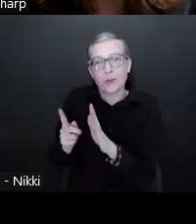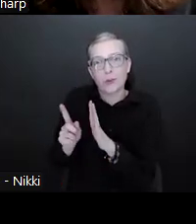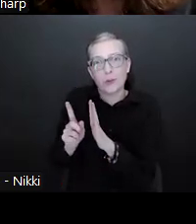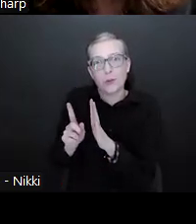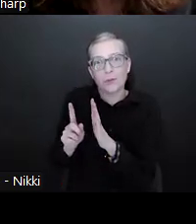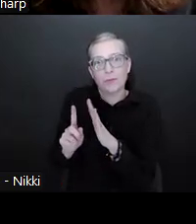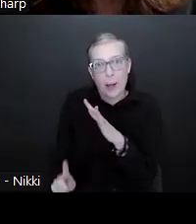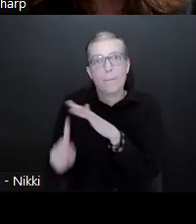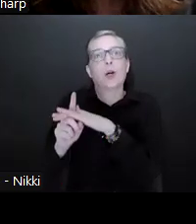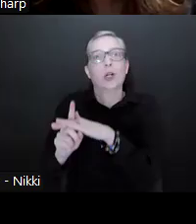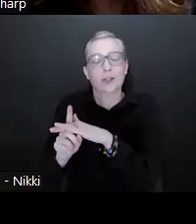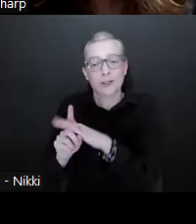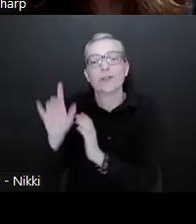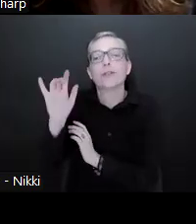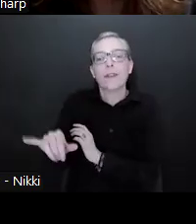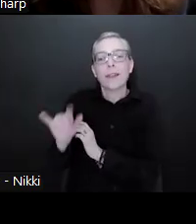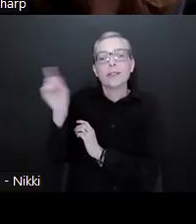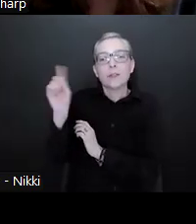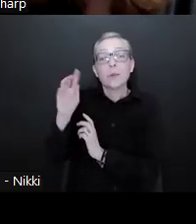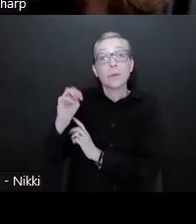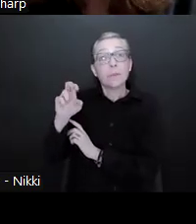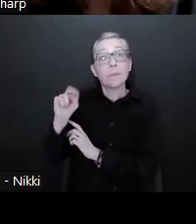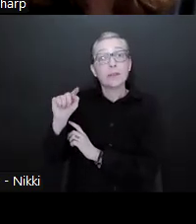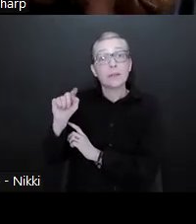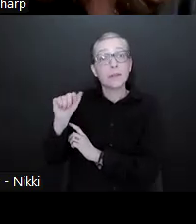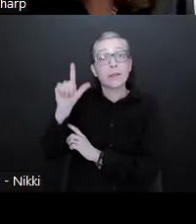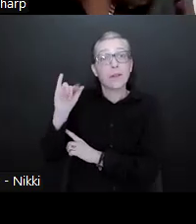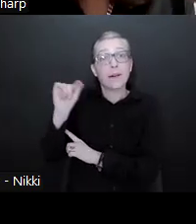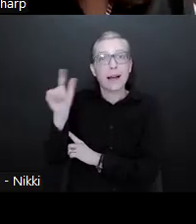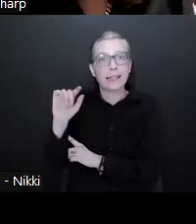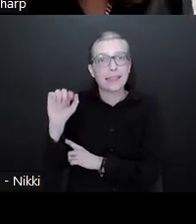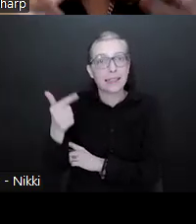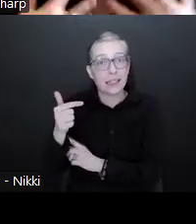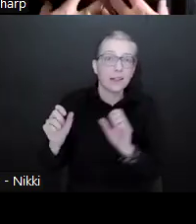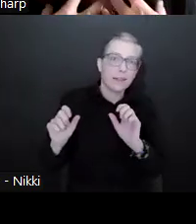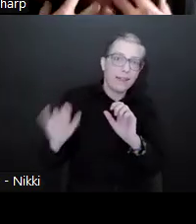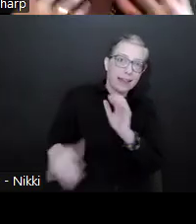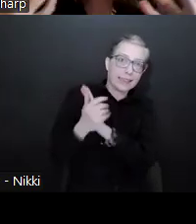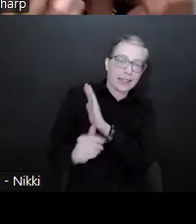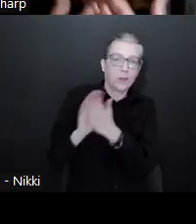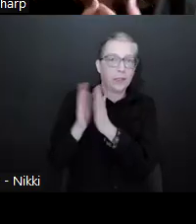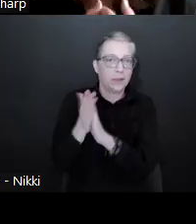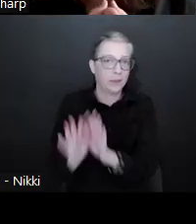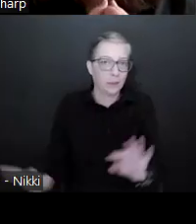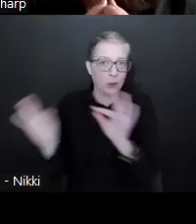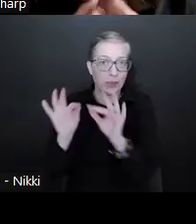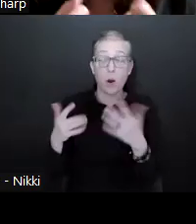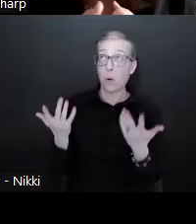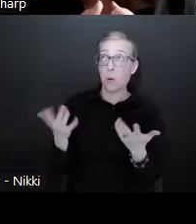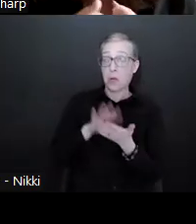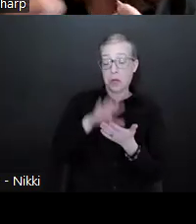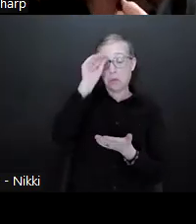mentalizing capacity becomes really, really important, because now I've gotten to know myself in terms of